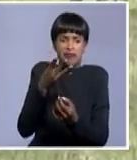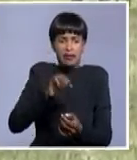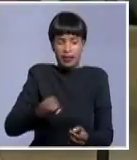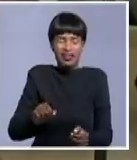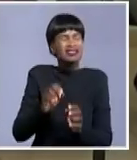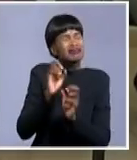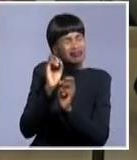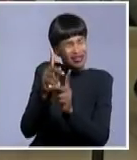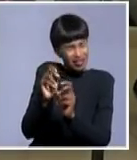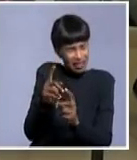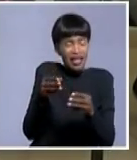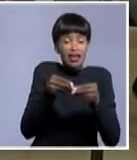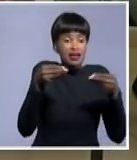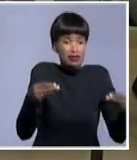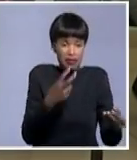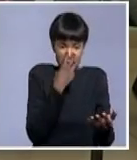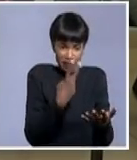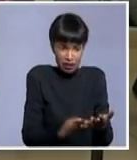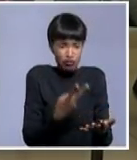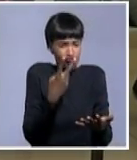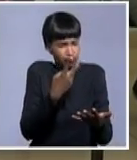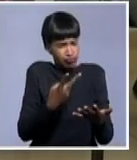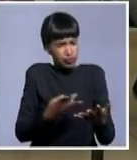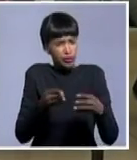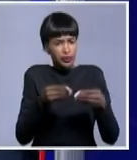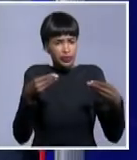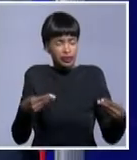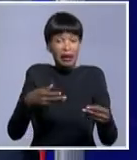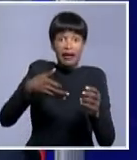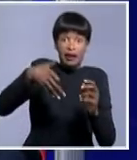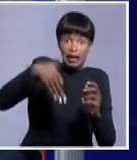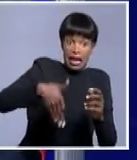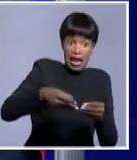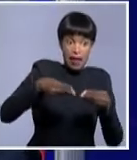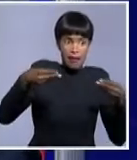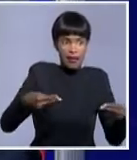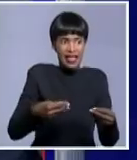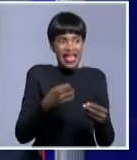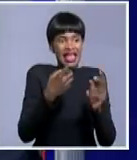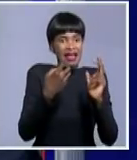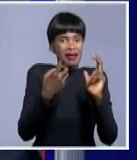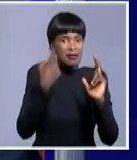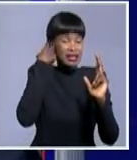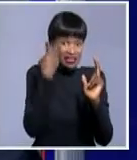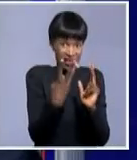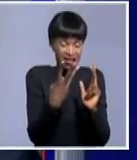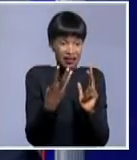have cited in the newspaper, the Namibian, they have cited that there are three ministers